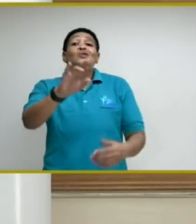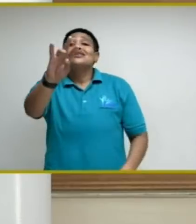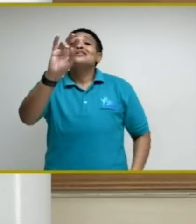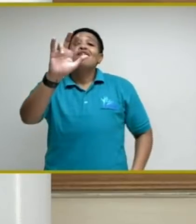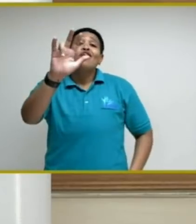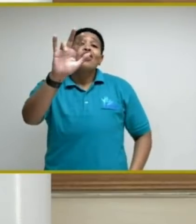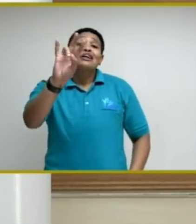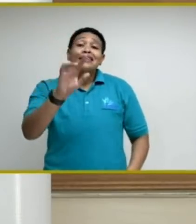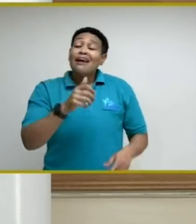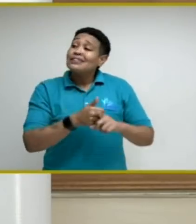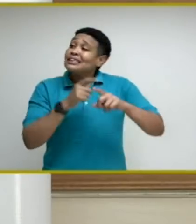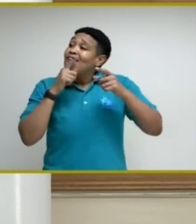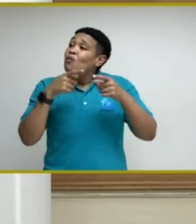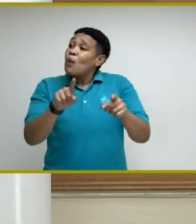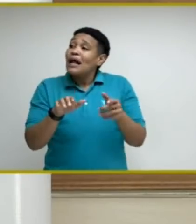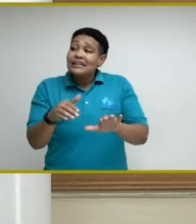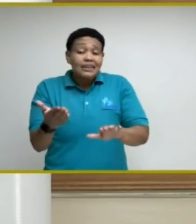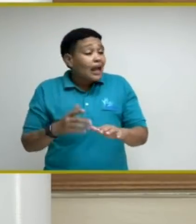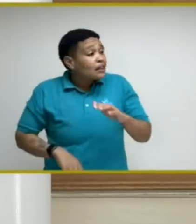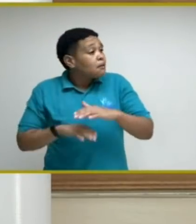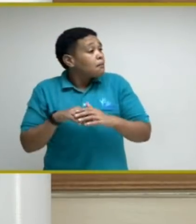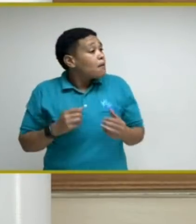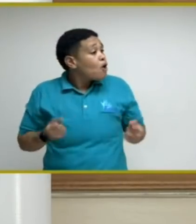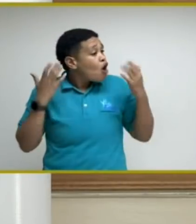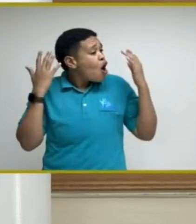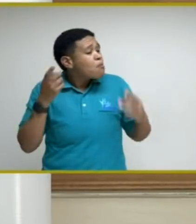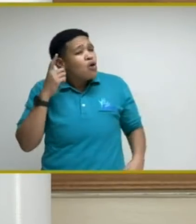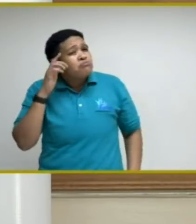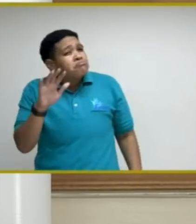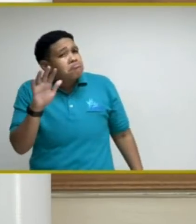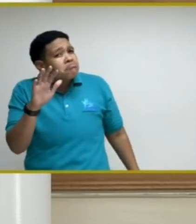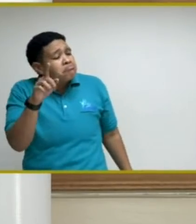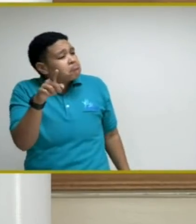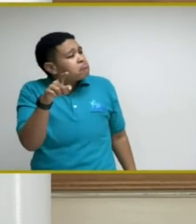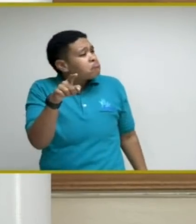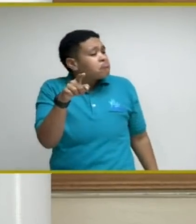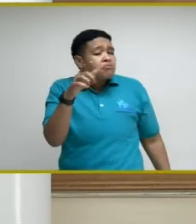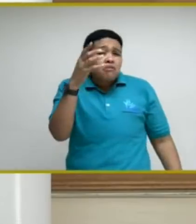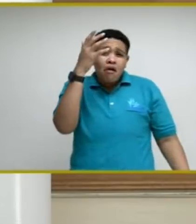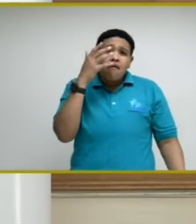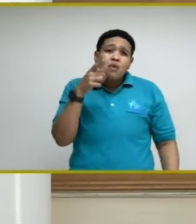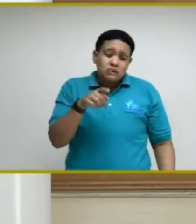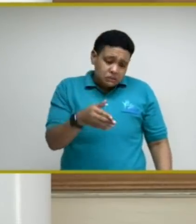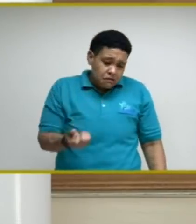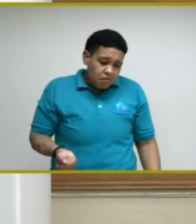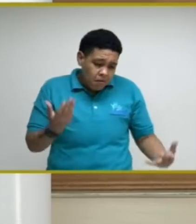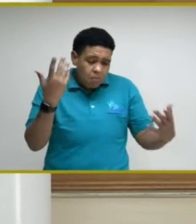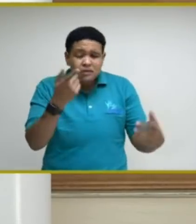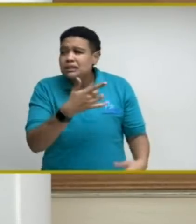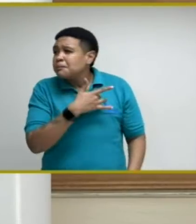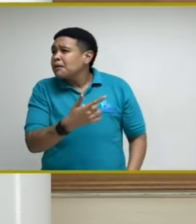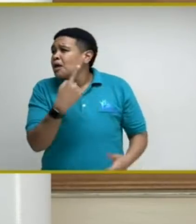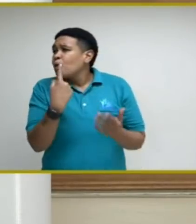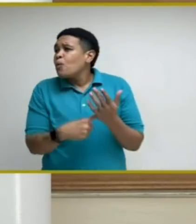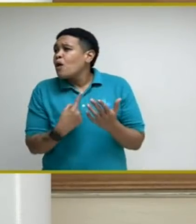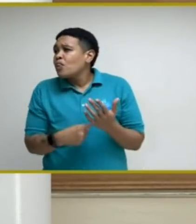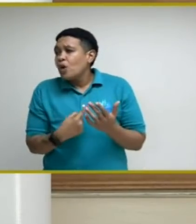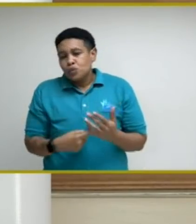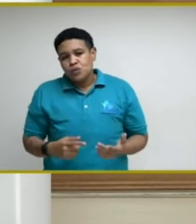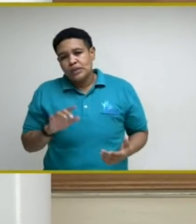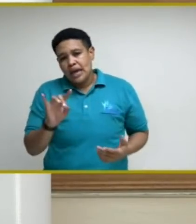83,737, while the death toll has moved to an unfortunate number of